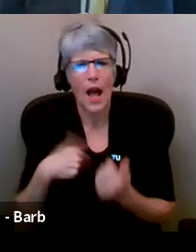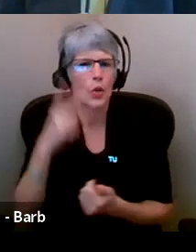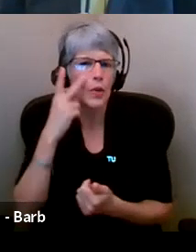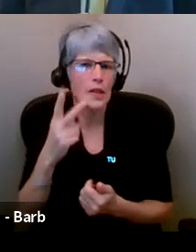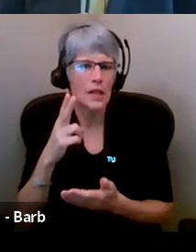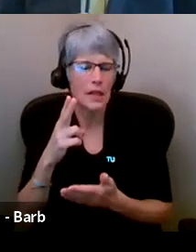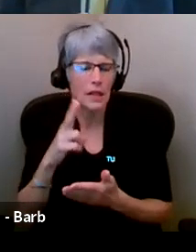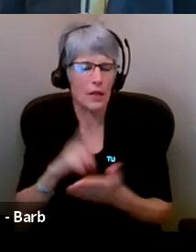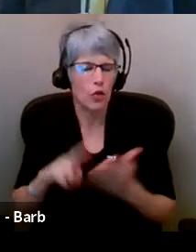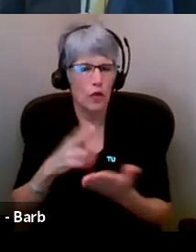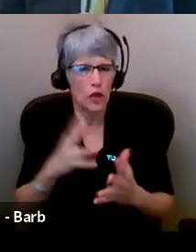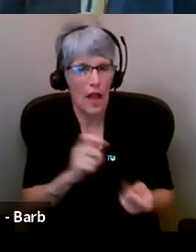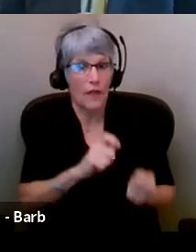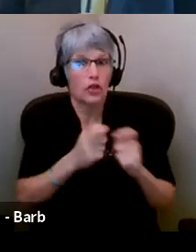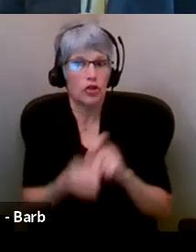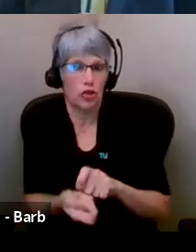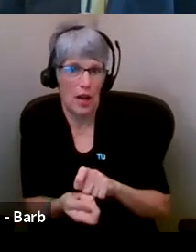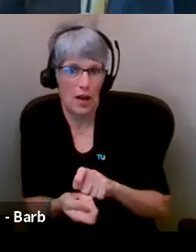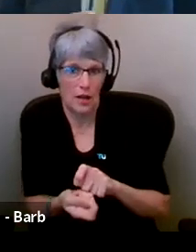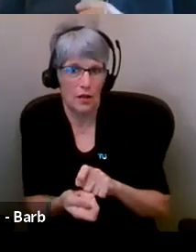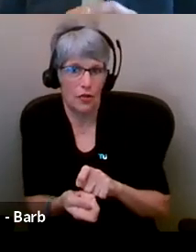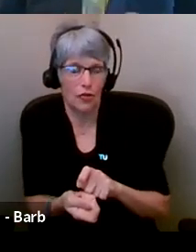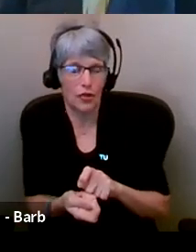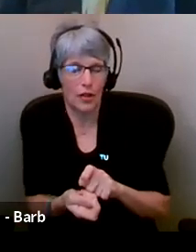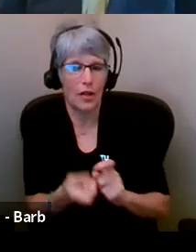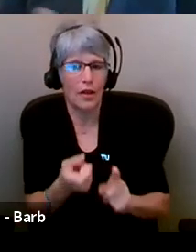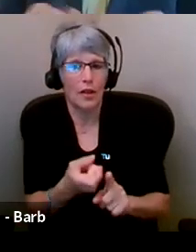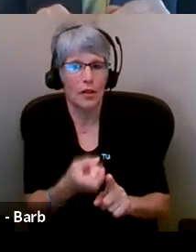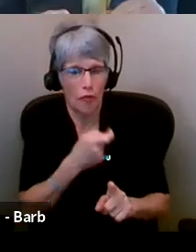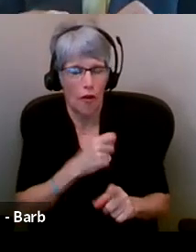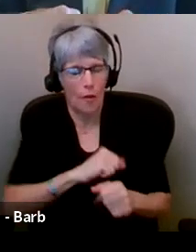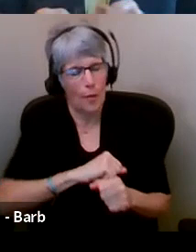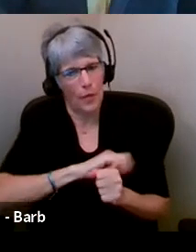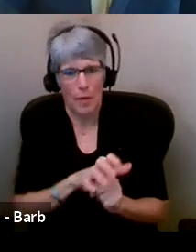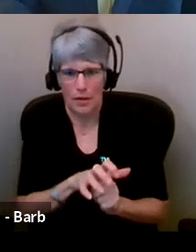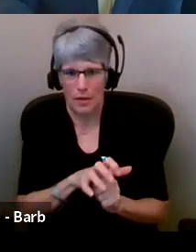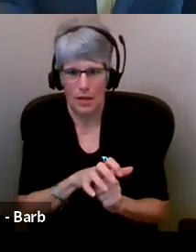having changed as an institution coming out of the pandemic?